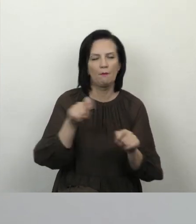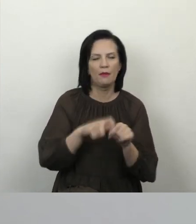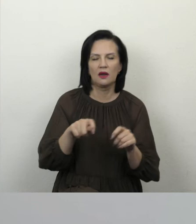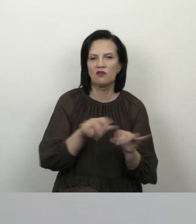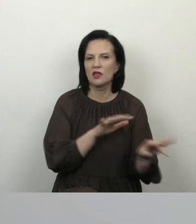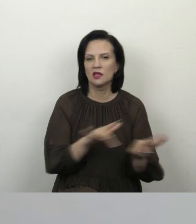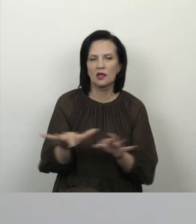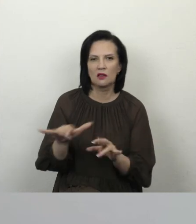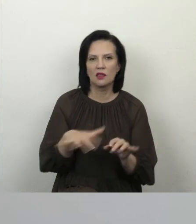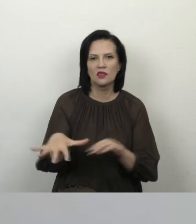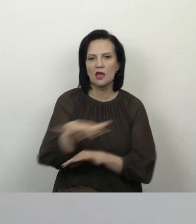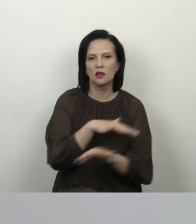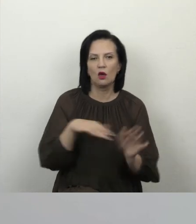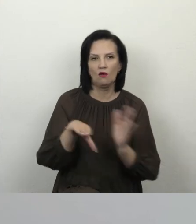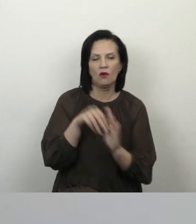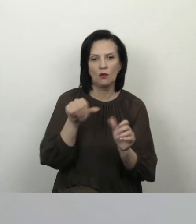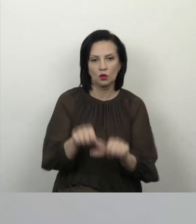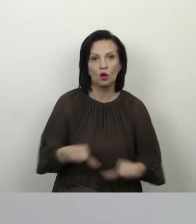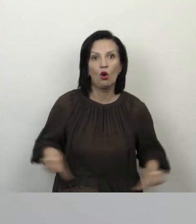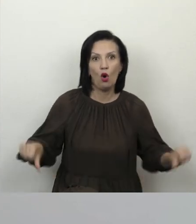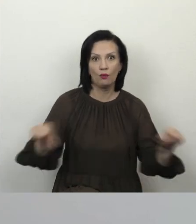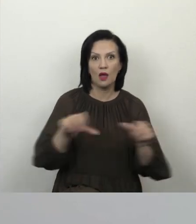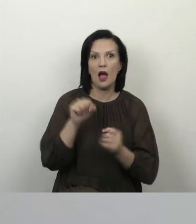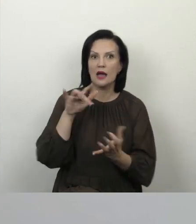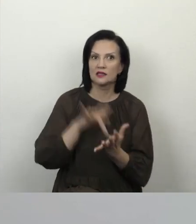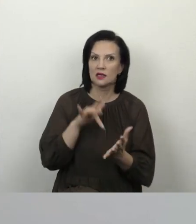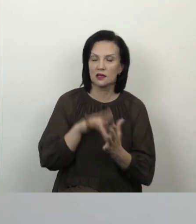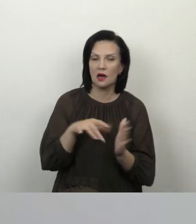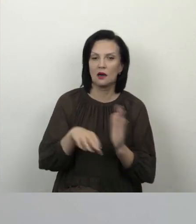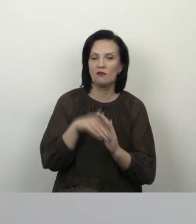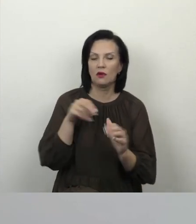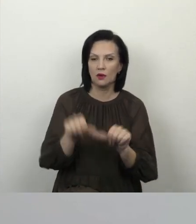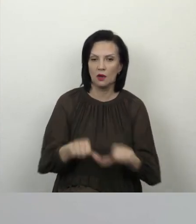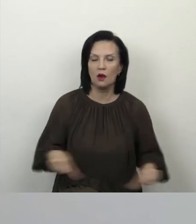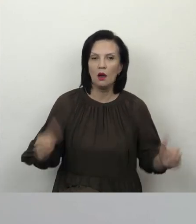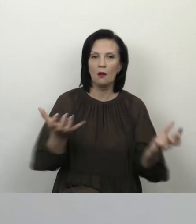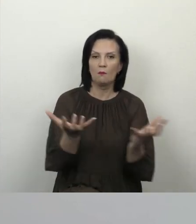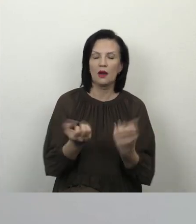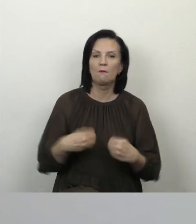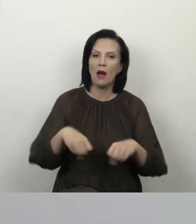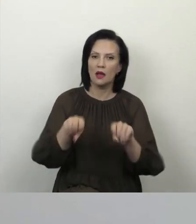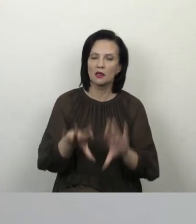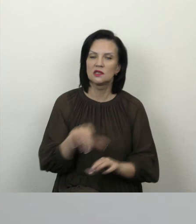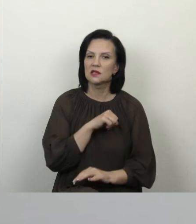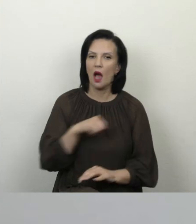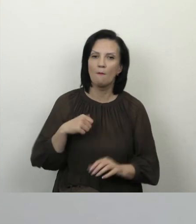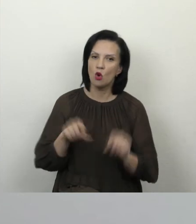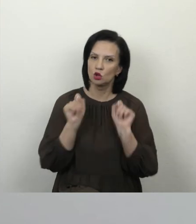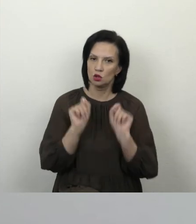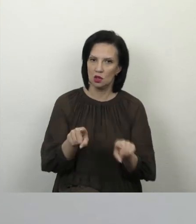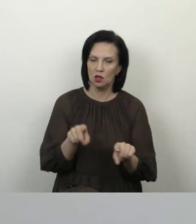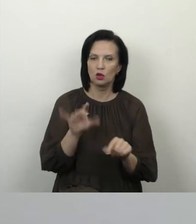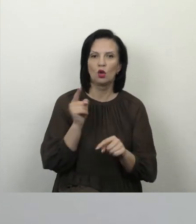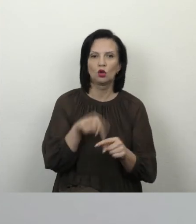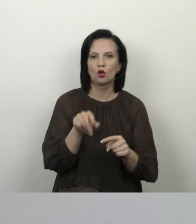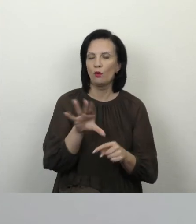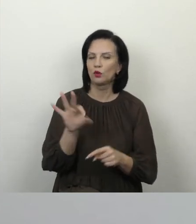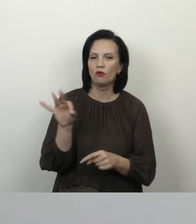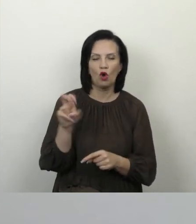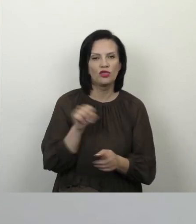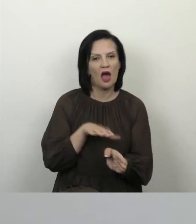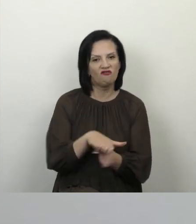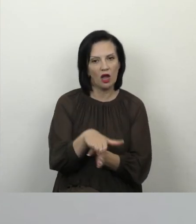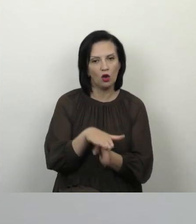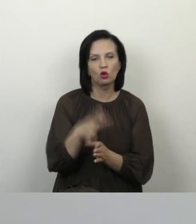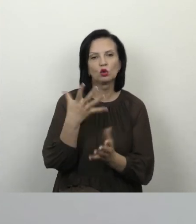to check the correct actions of the TEC, while the CEC makes its decisions independently.